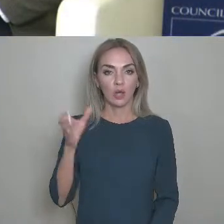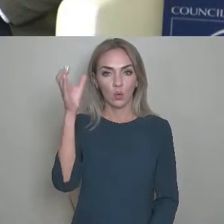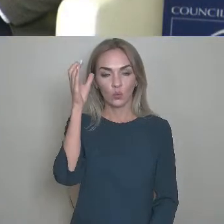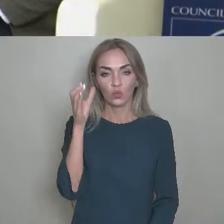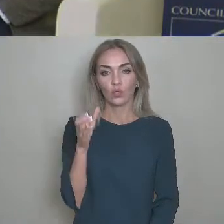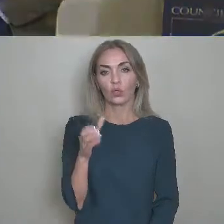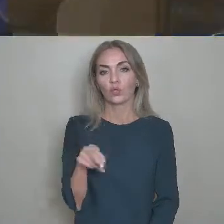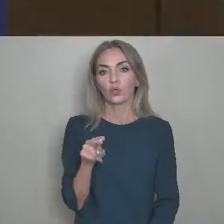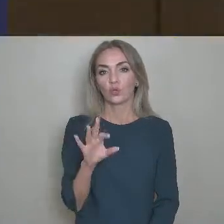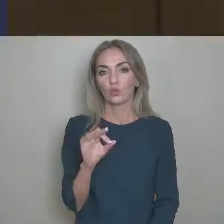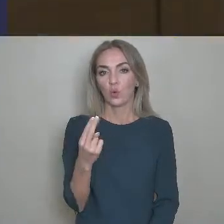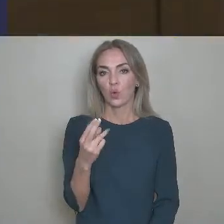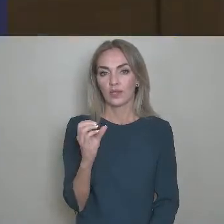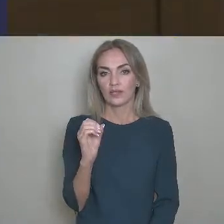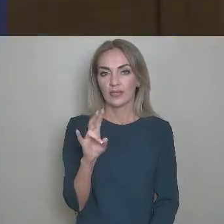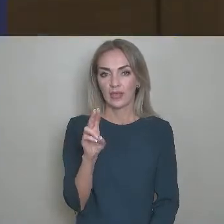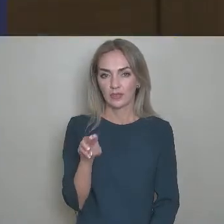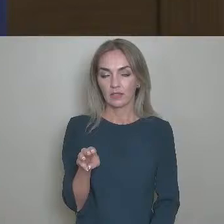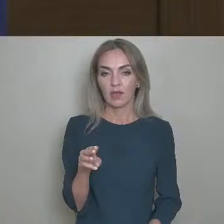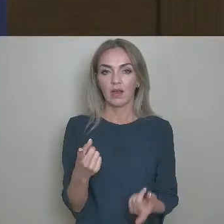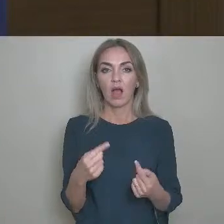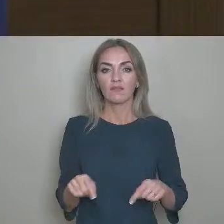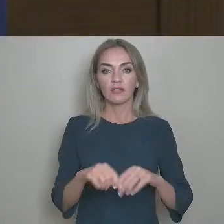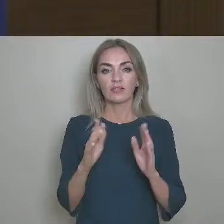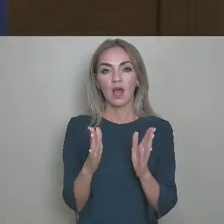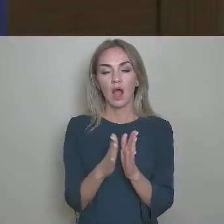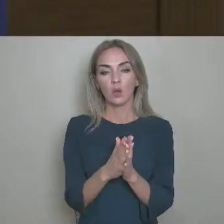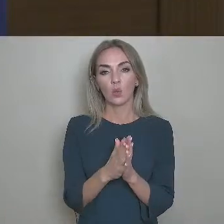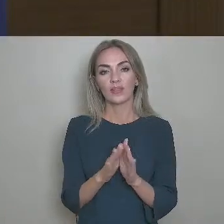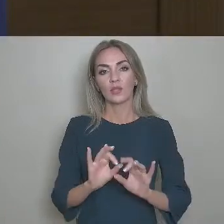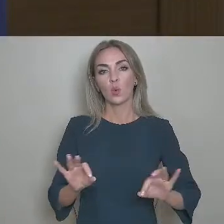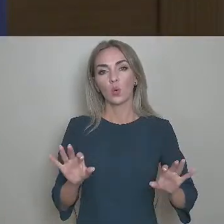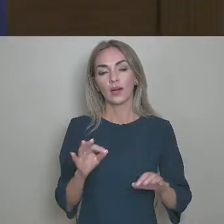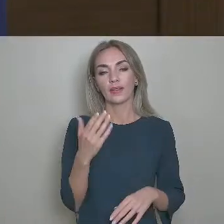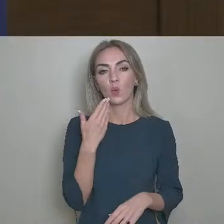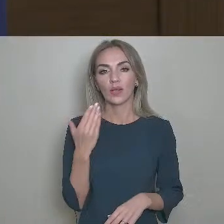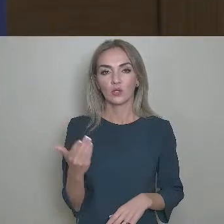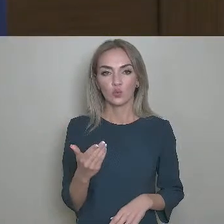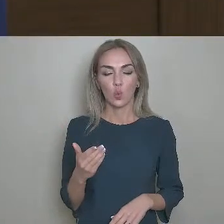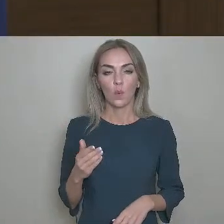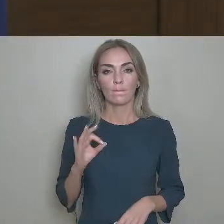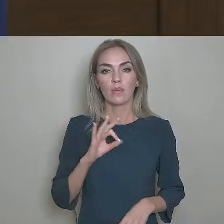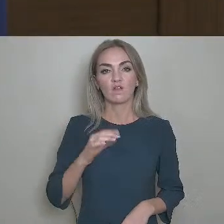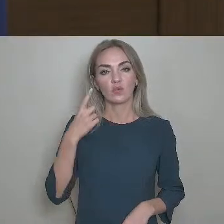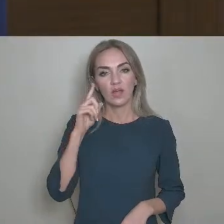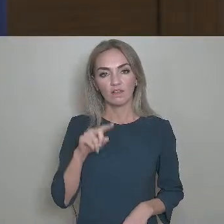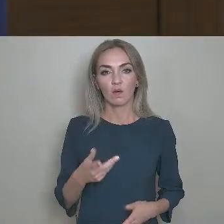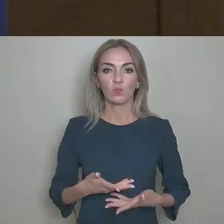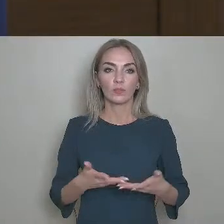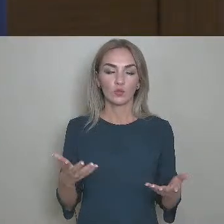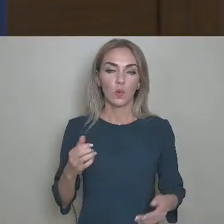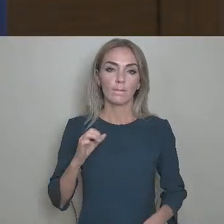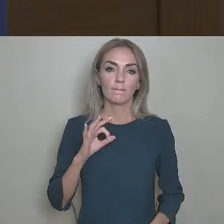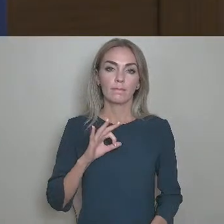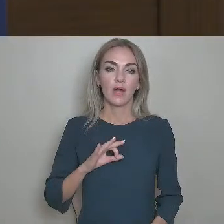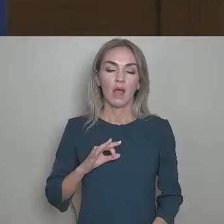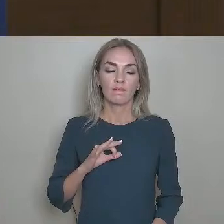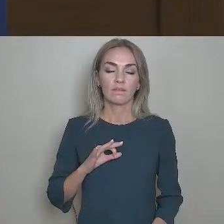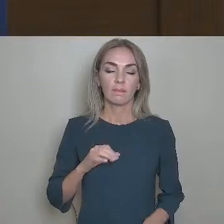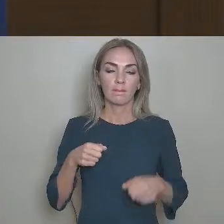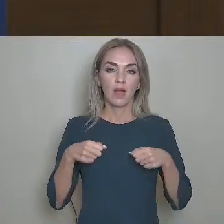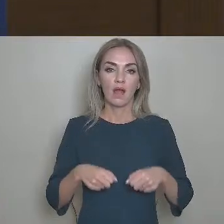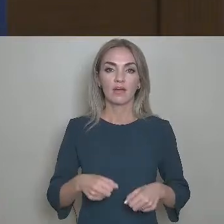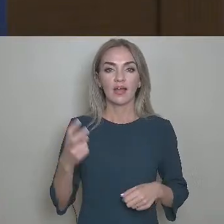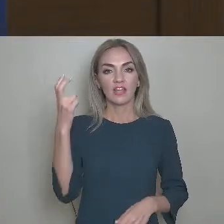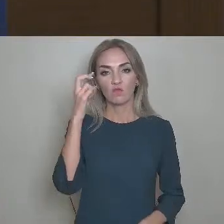the PhD in law and the docent of the chair of the General Law and Public Law of Kyiv